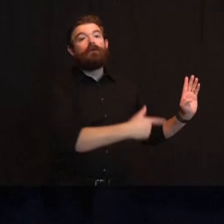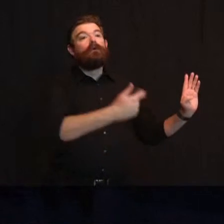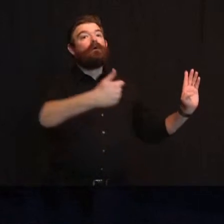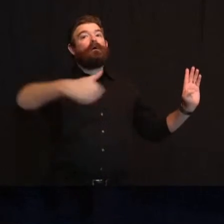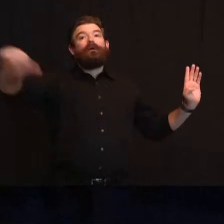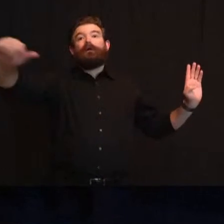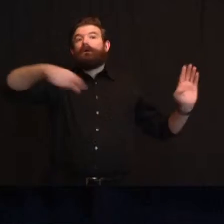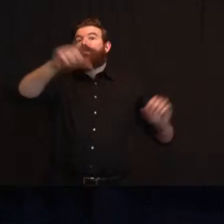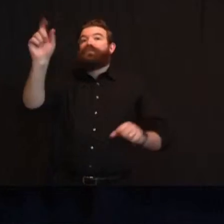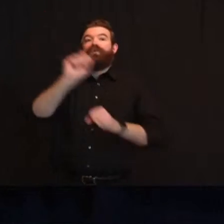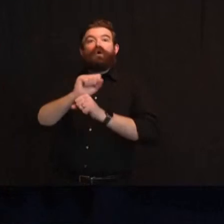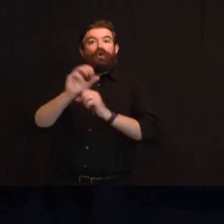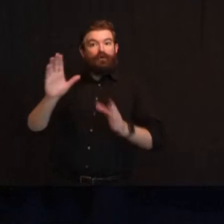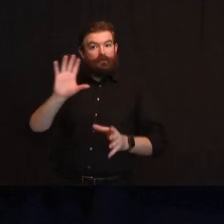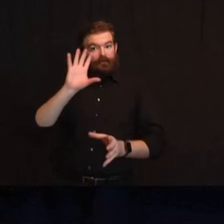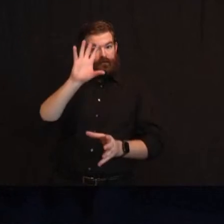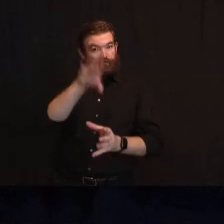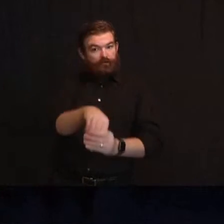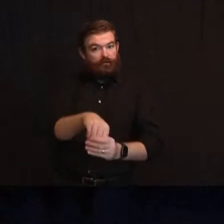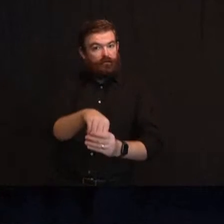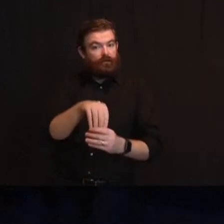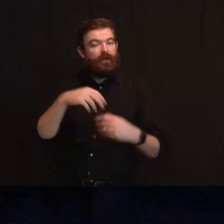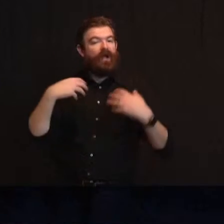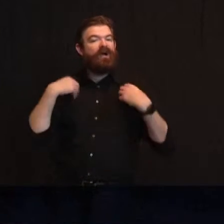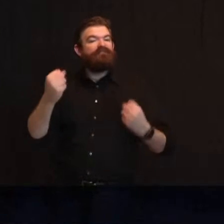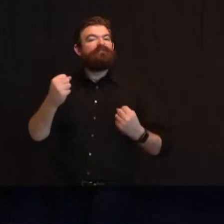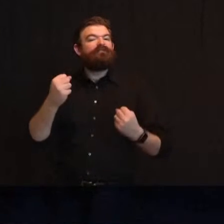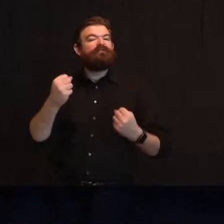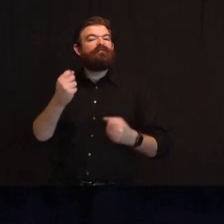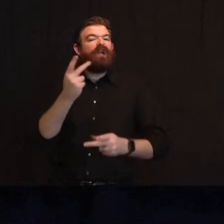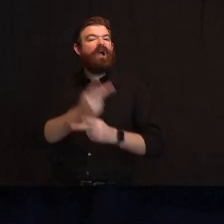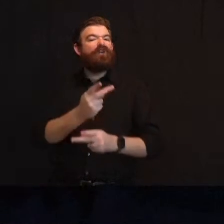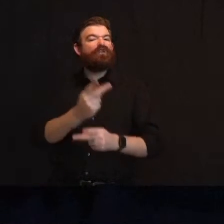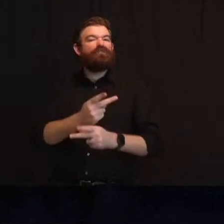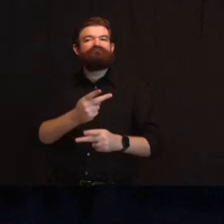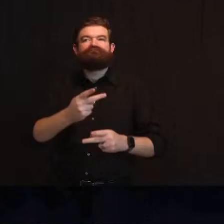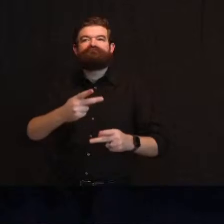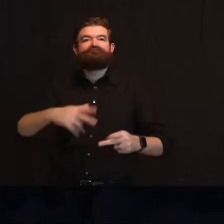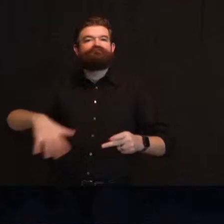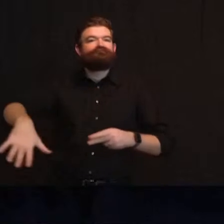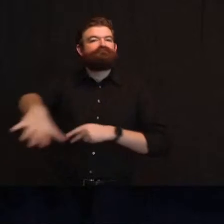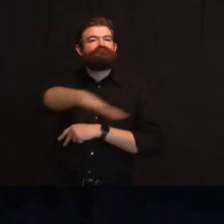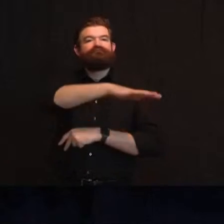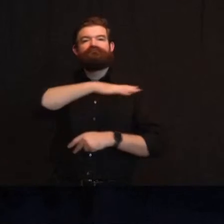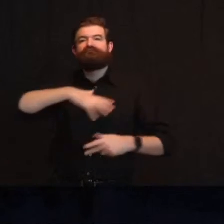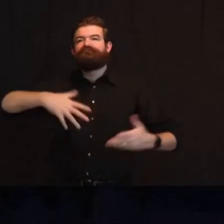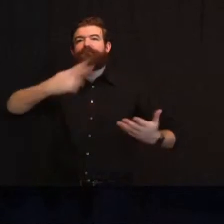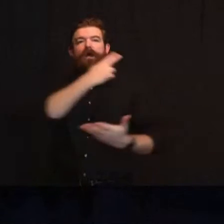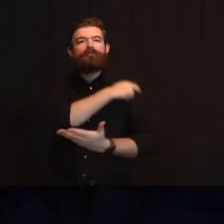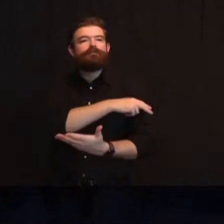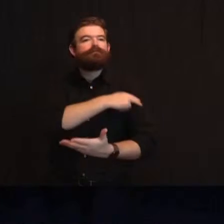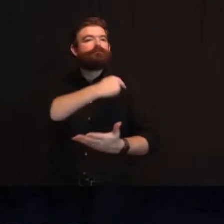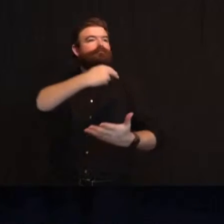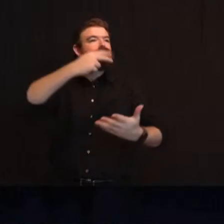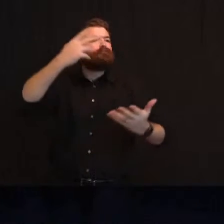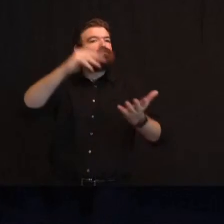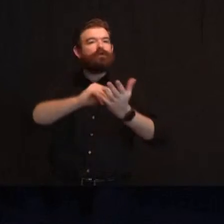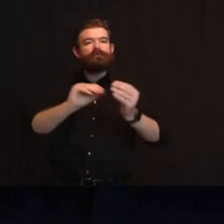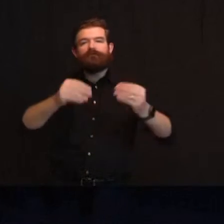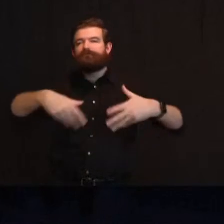New Jersey's diverse healthcare workforce includes licensed individuals like doctors,